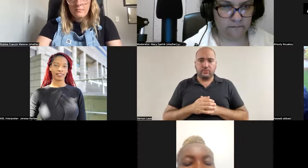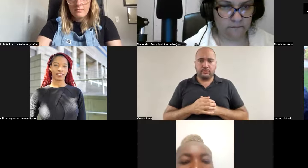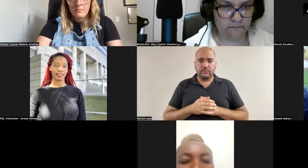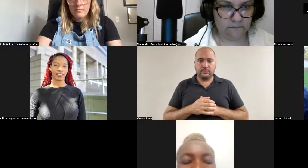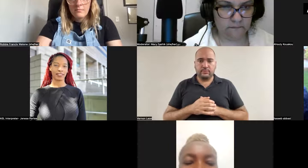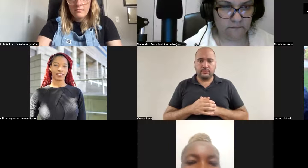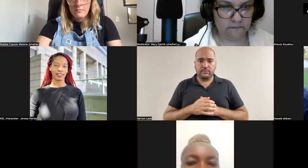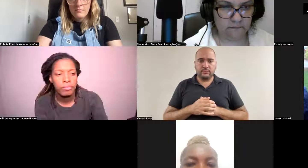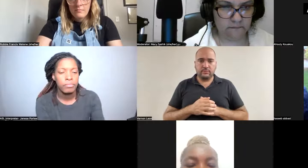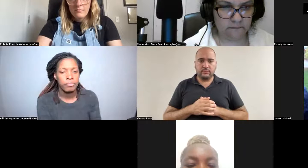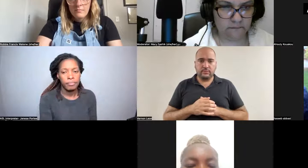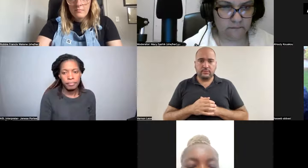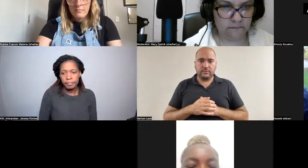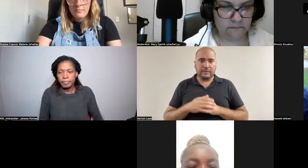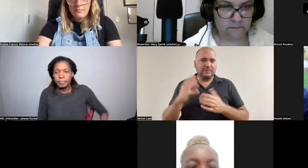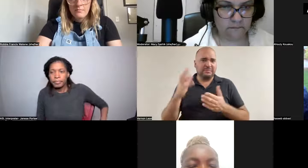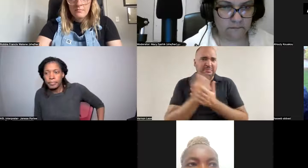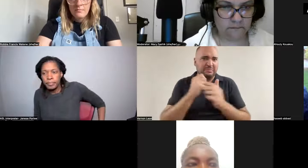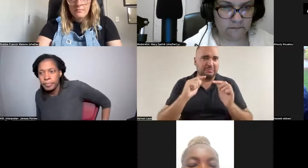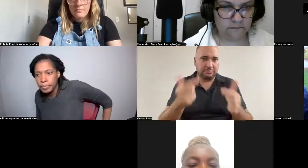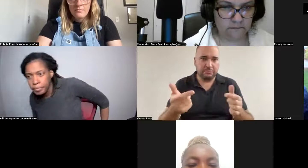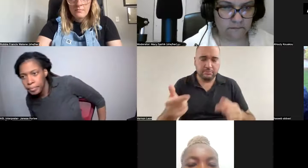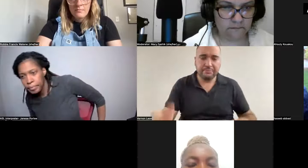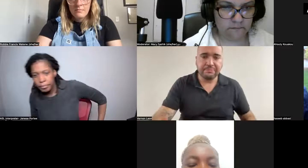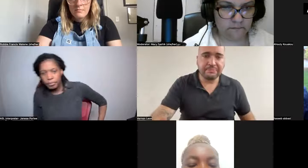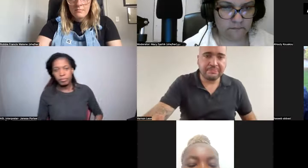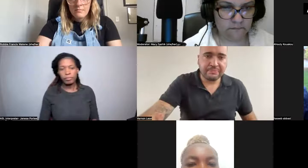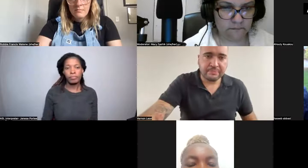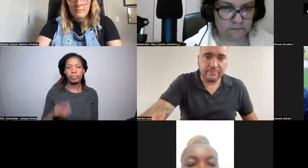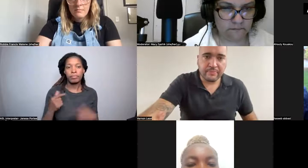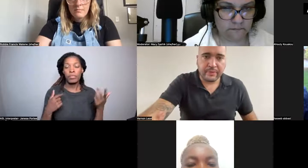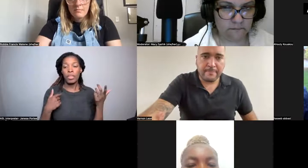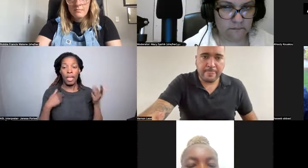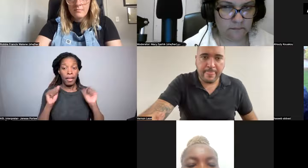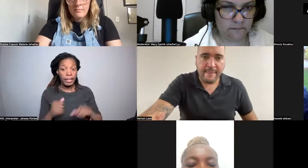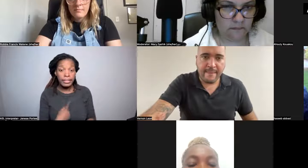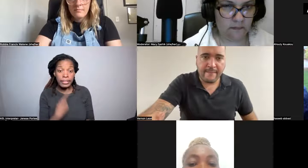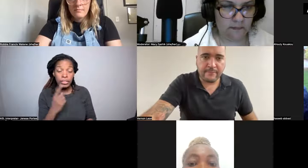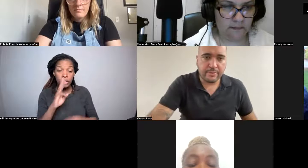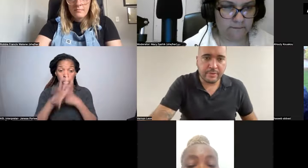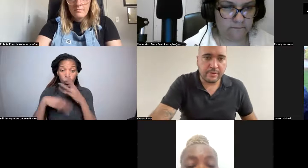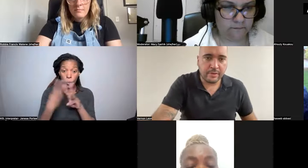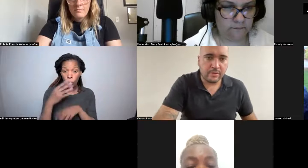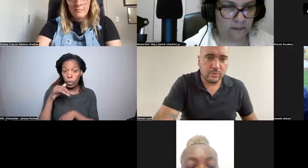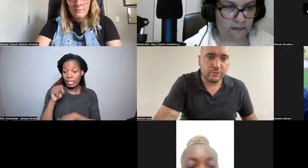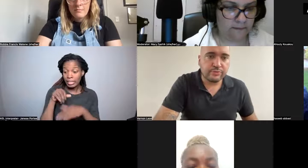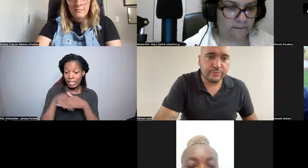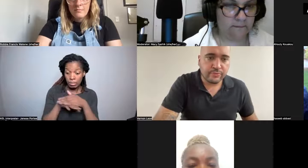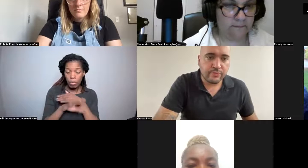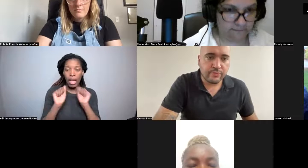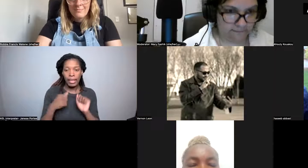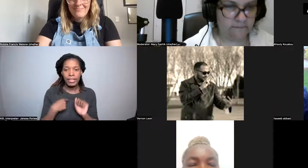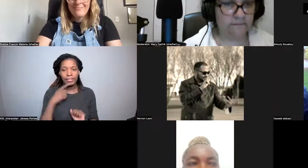To me, I can say the world is accessible. It is a yes and a